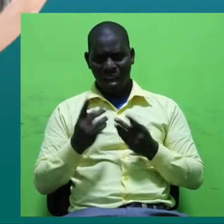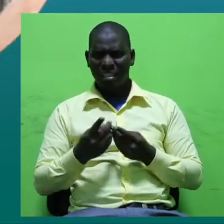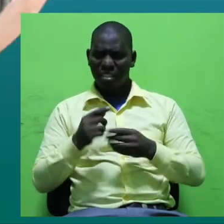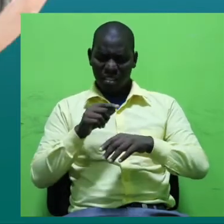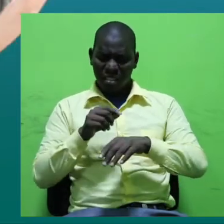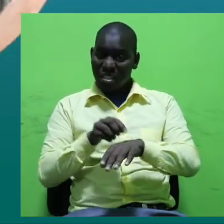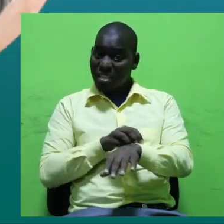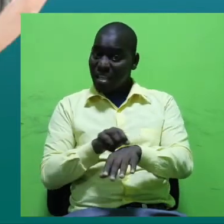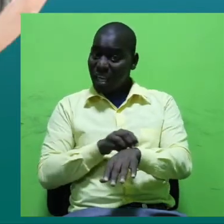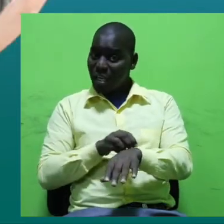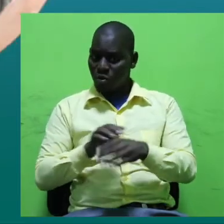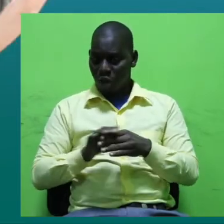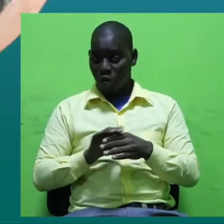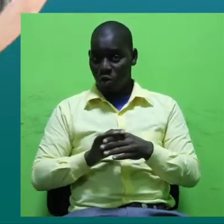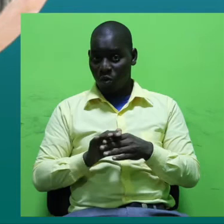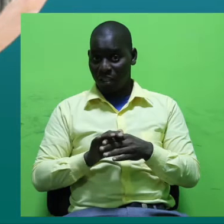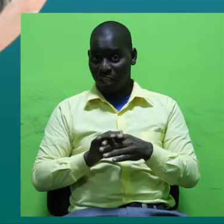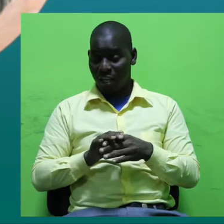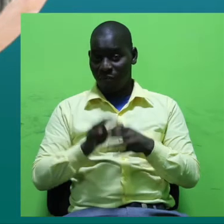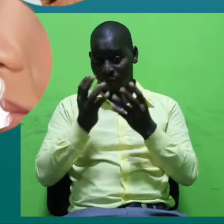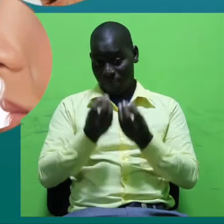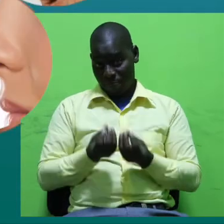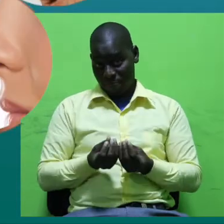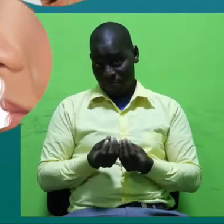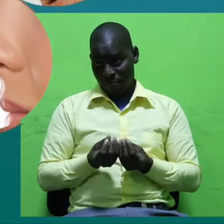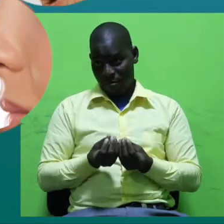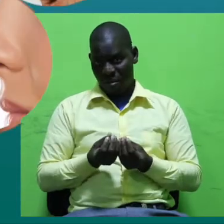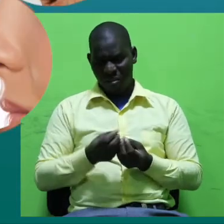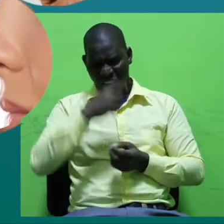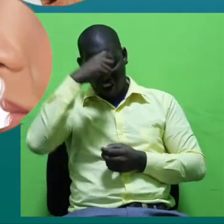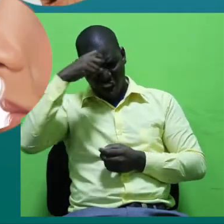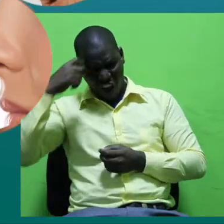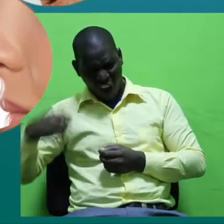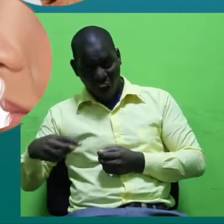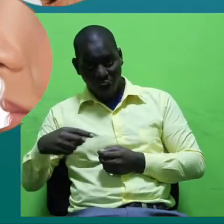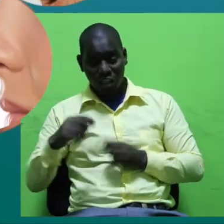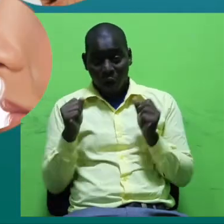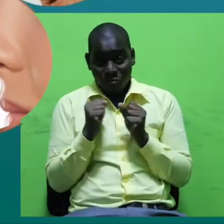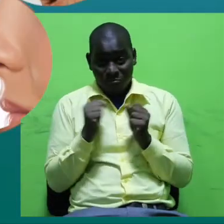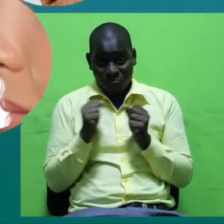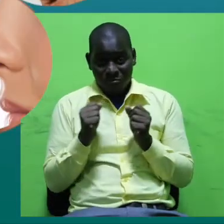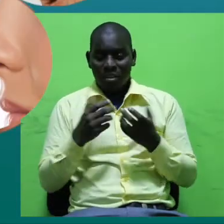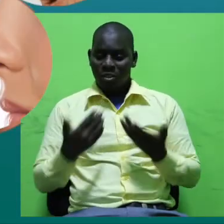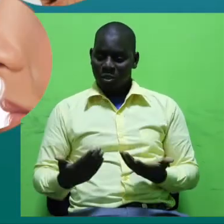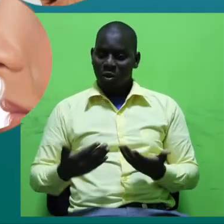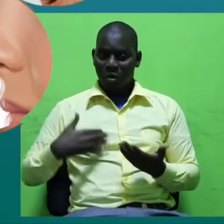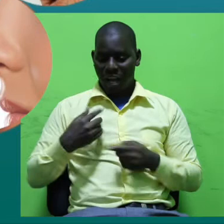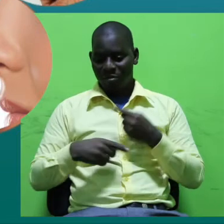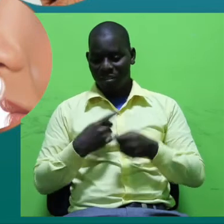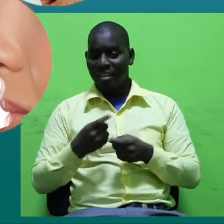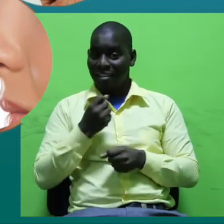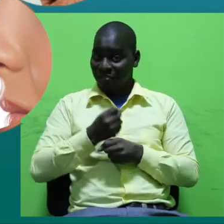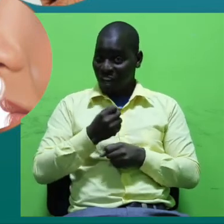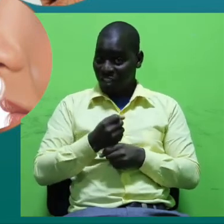feeling. Example, feeling hot or cold. Let us now see the function of various sense organs